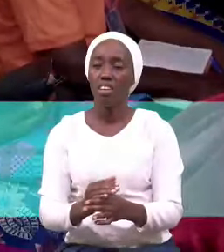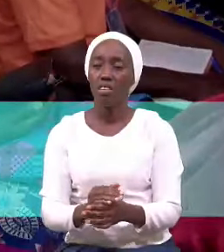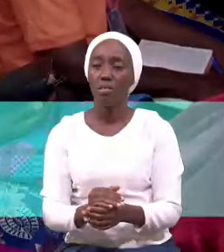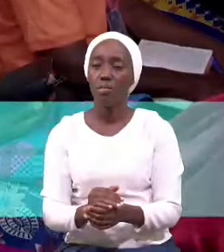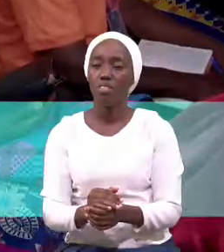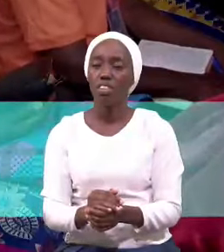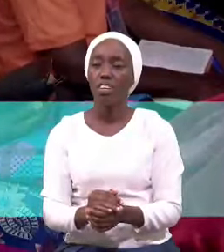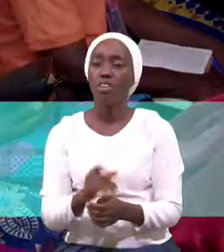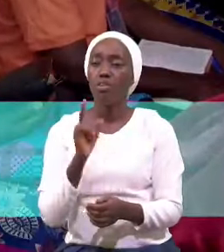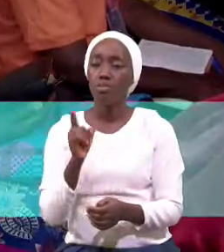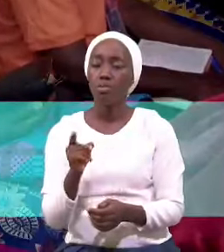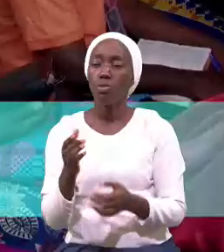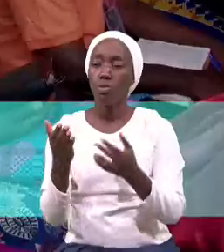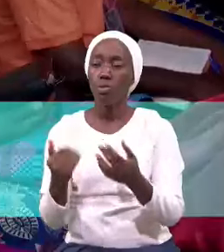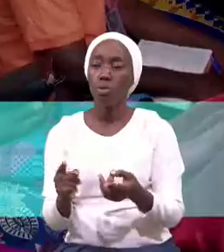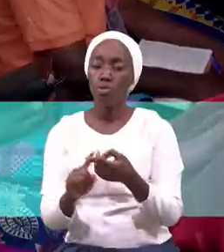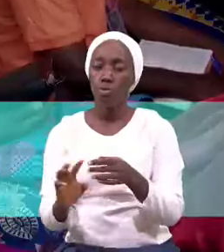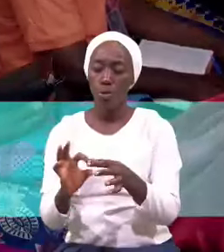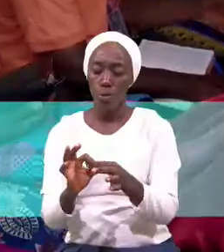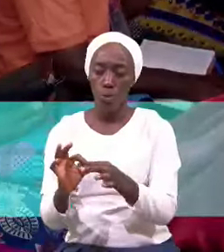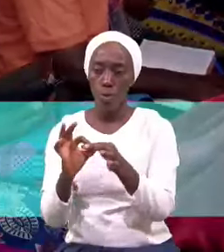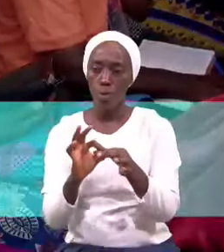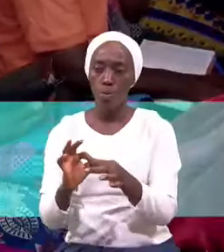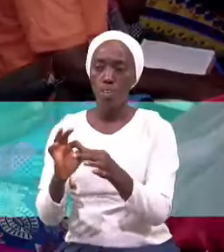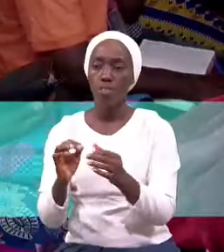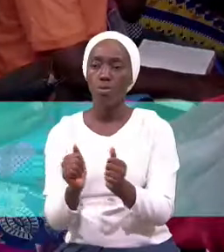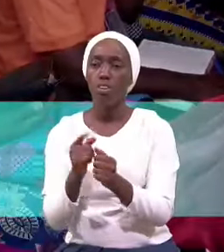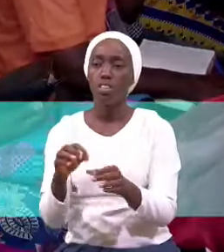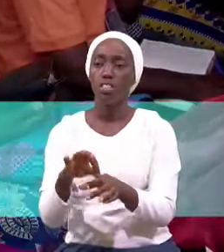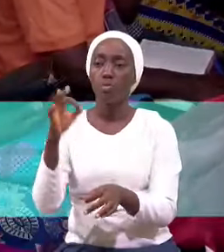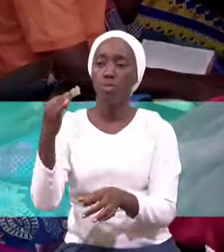No, you want to cooperate with the Spirit of God.